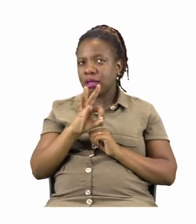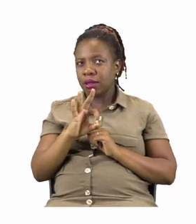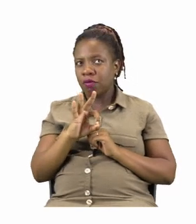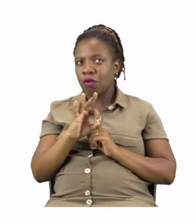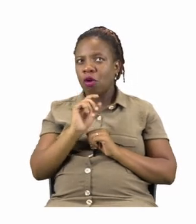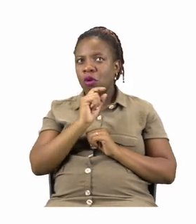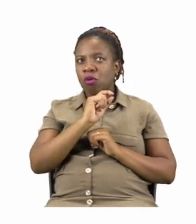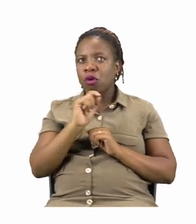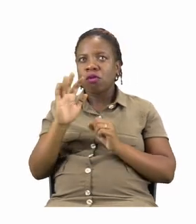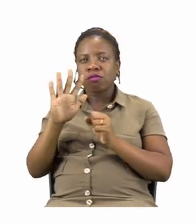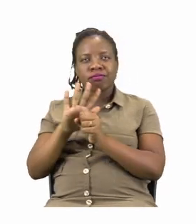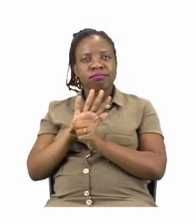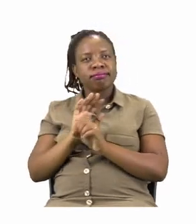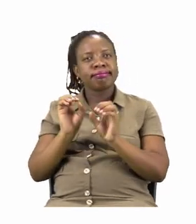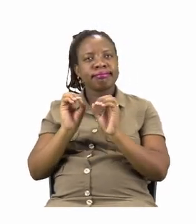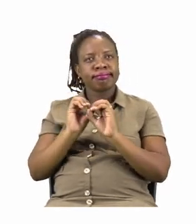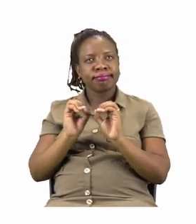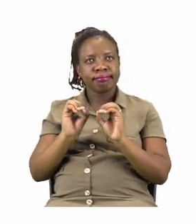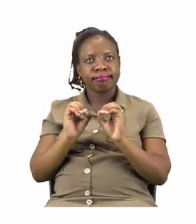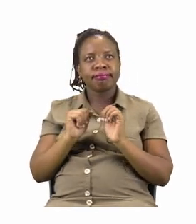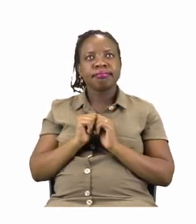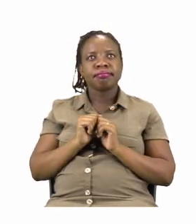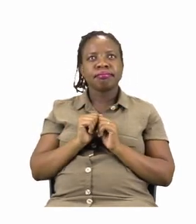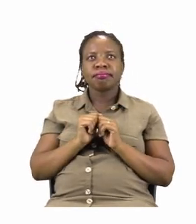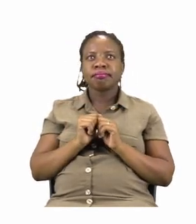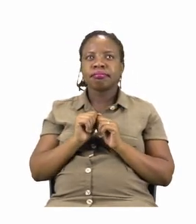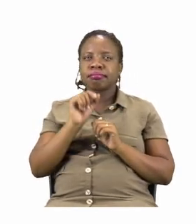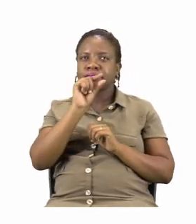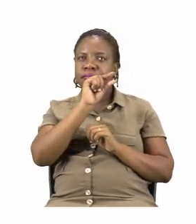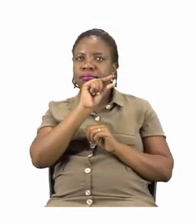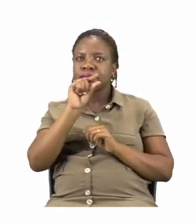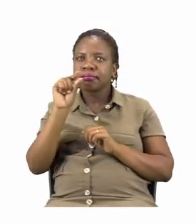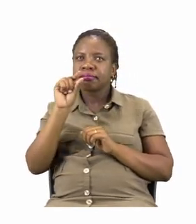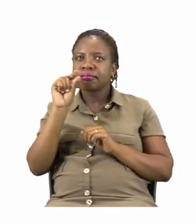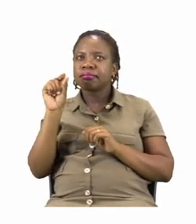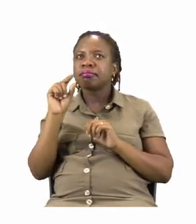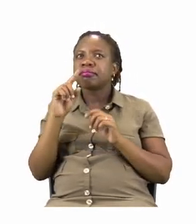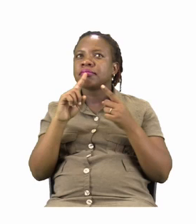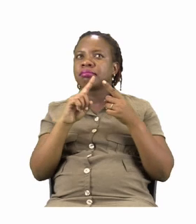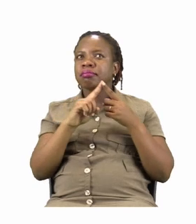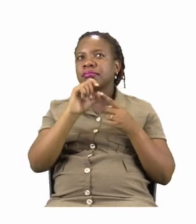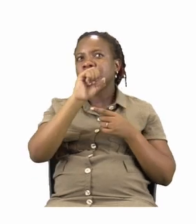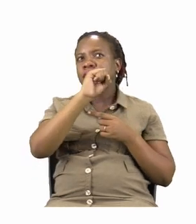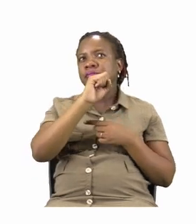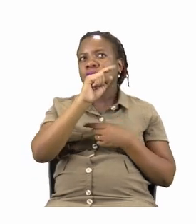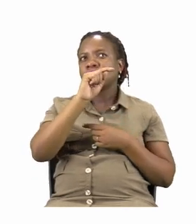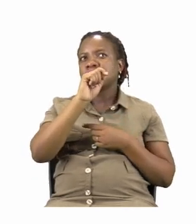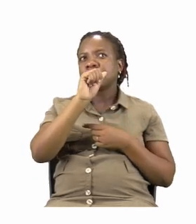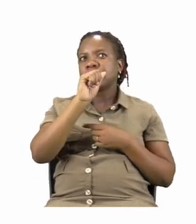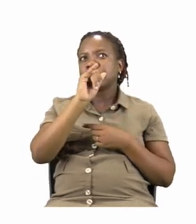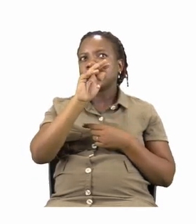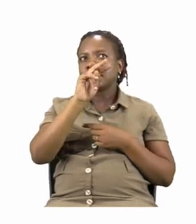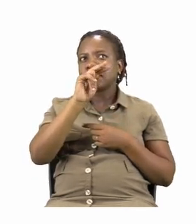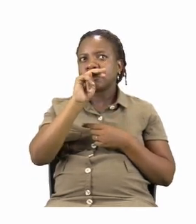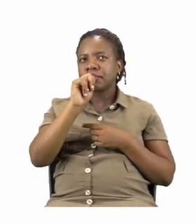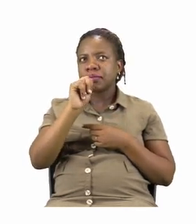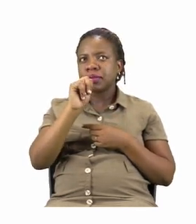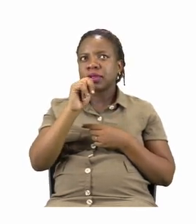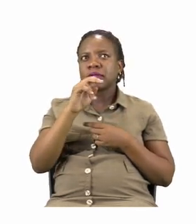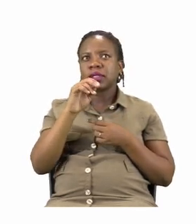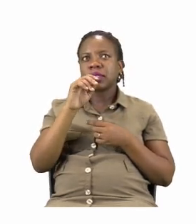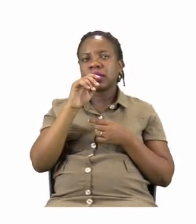Now let's quickly look at the words. These words are sustain,